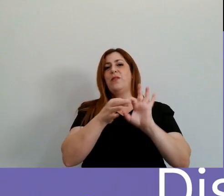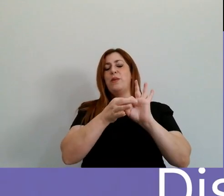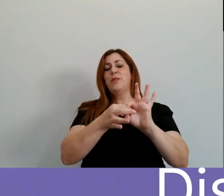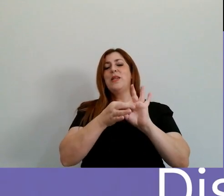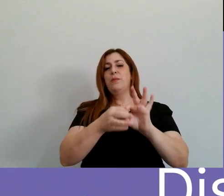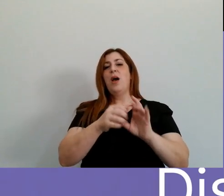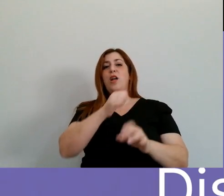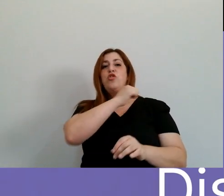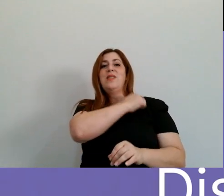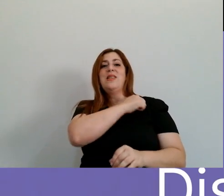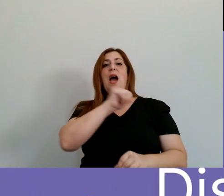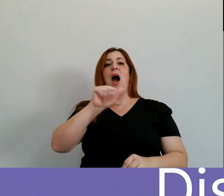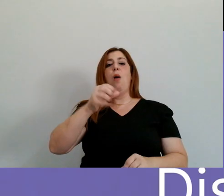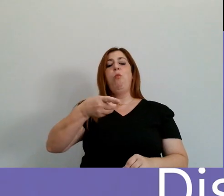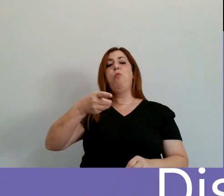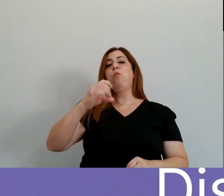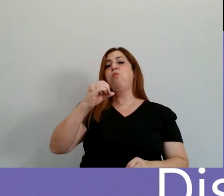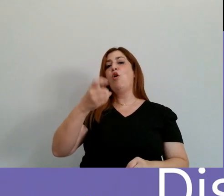was wondering regarding